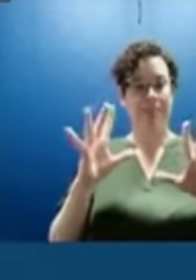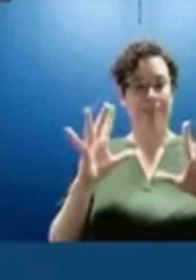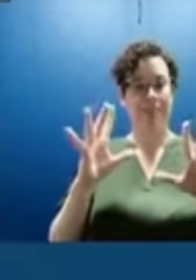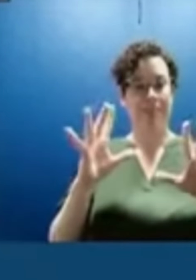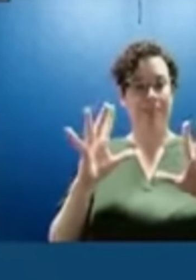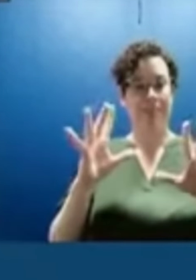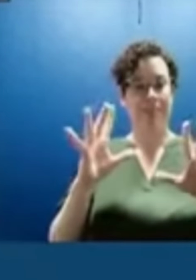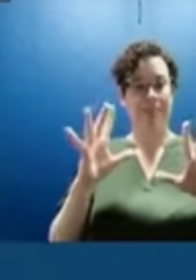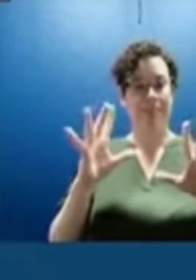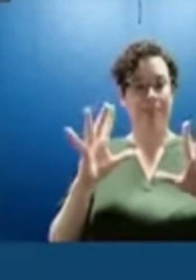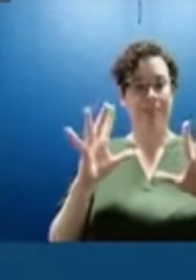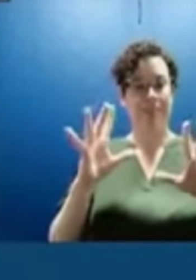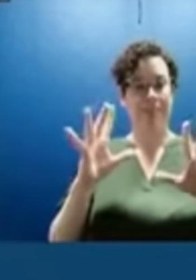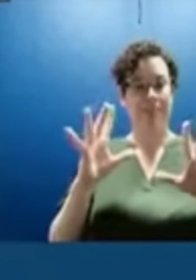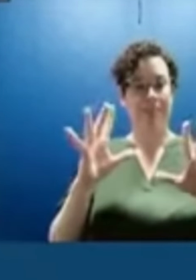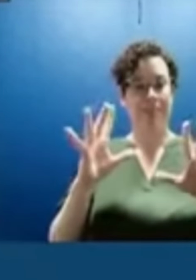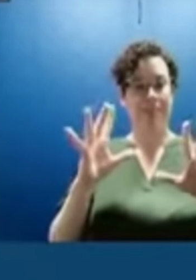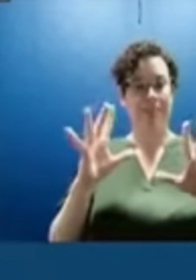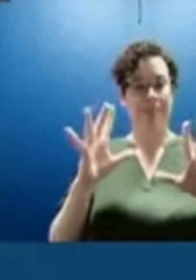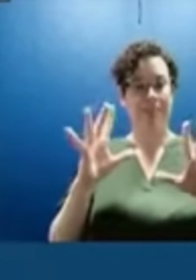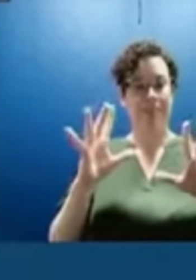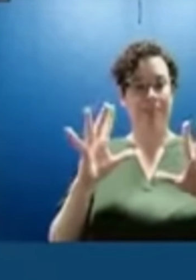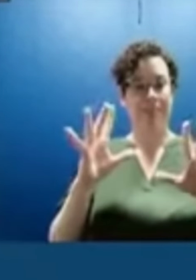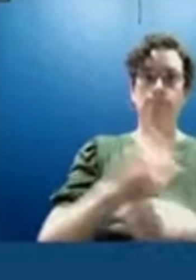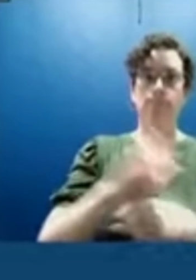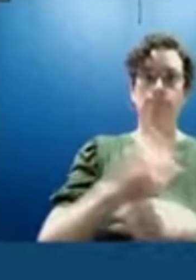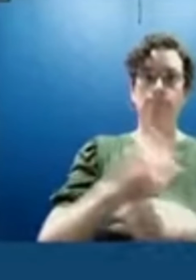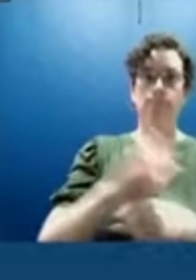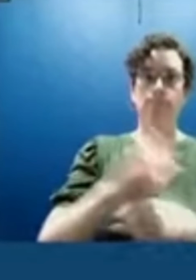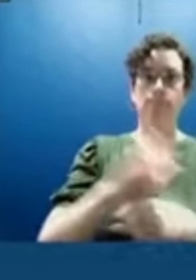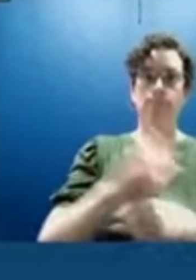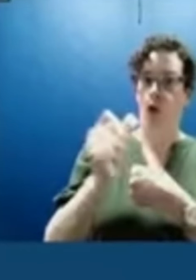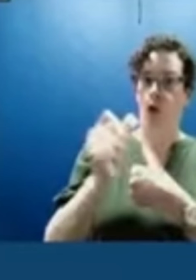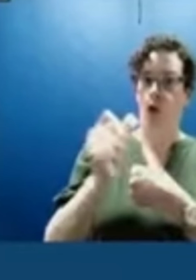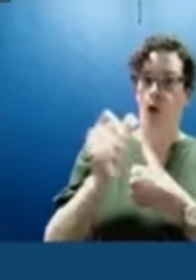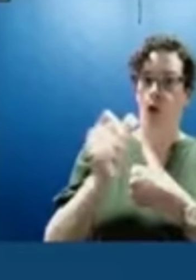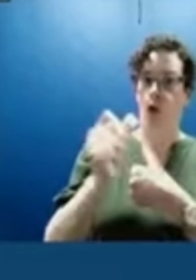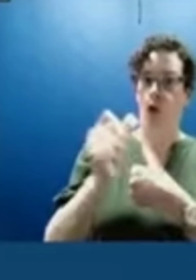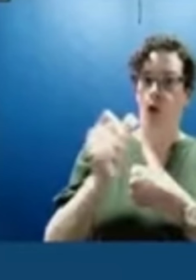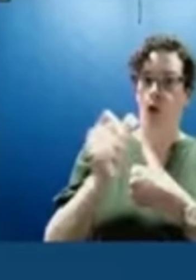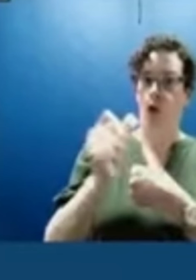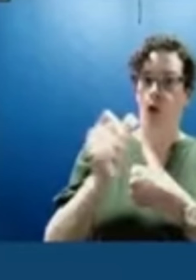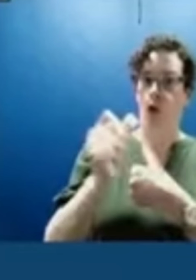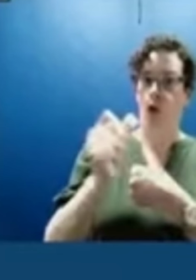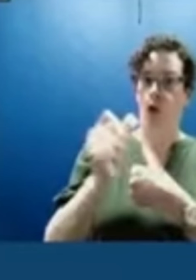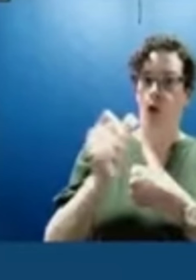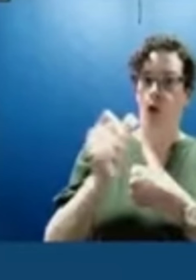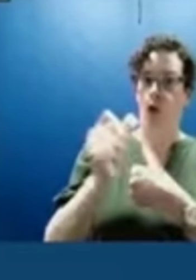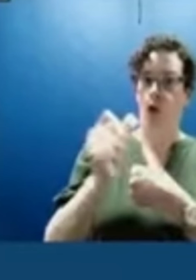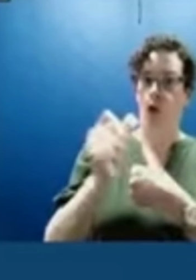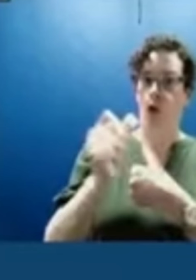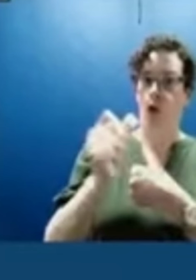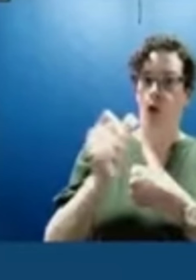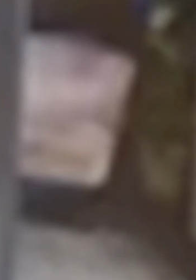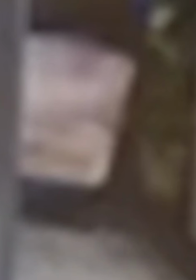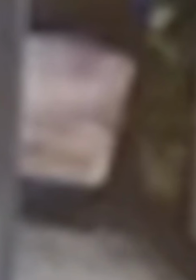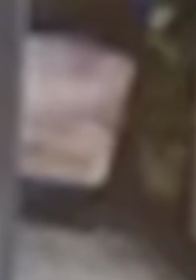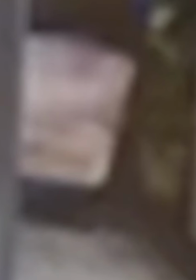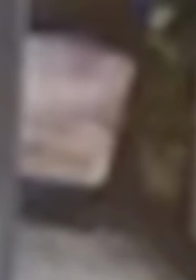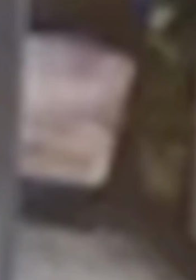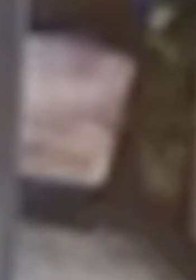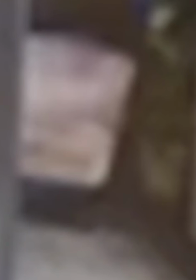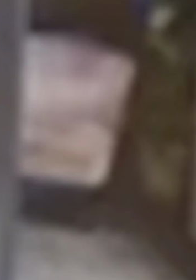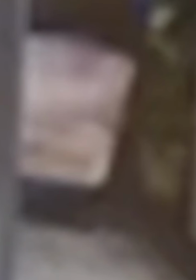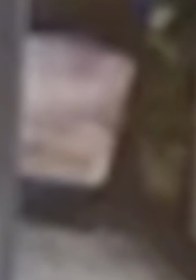And they also made a change to retail. And we're going to take a look at California because California is slowly making change. And we need to push the button on